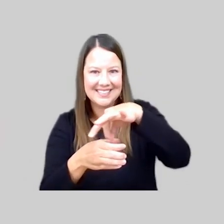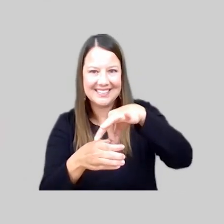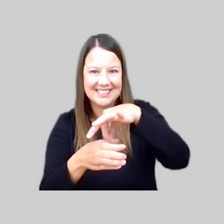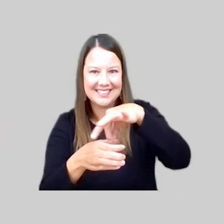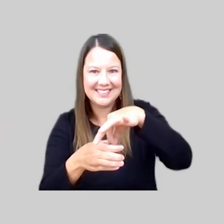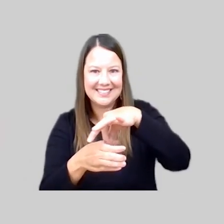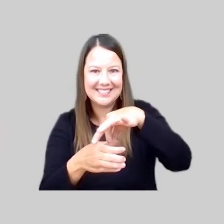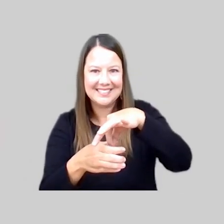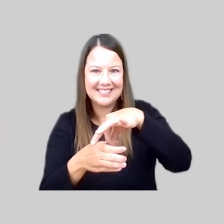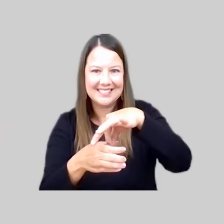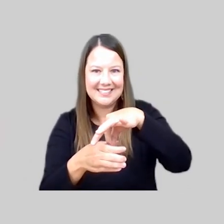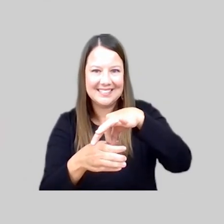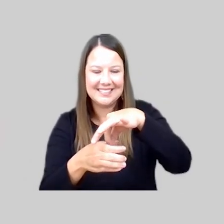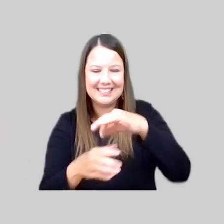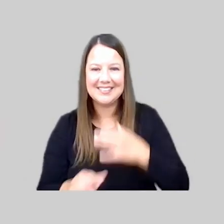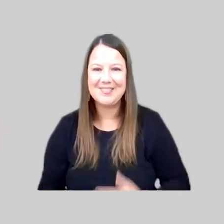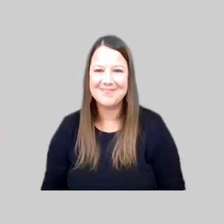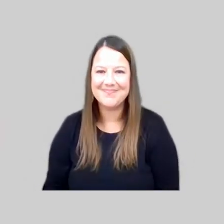tea.